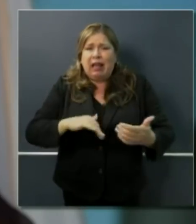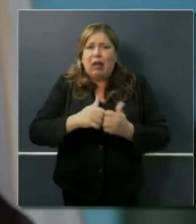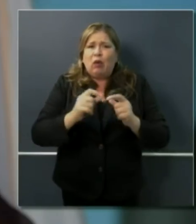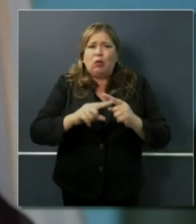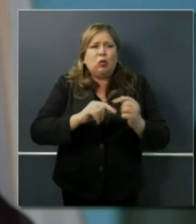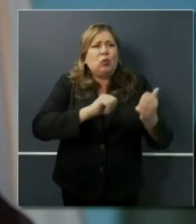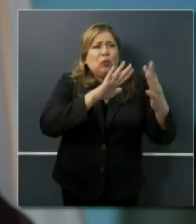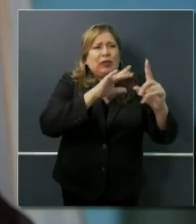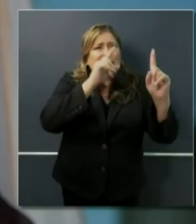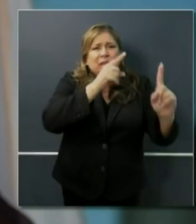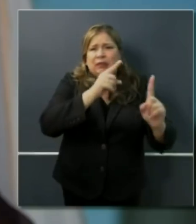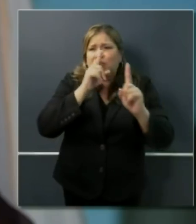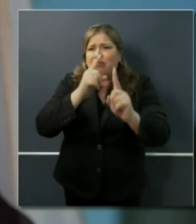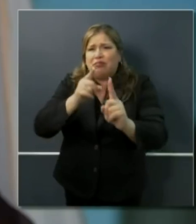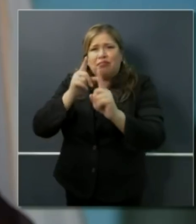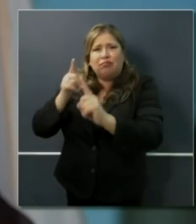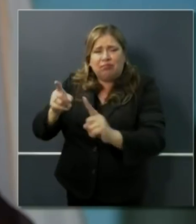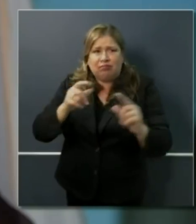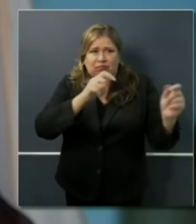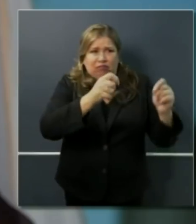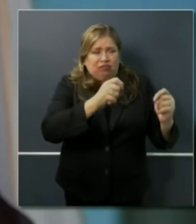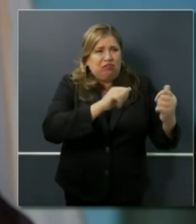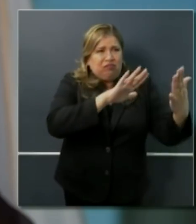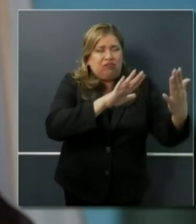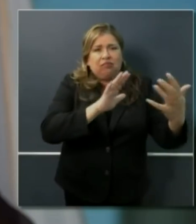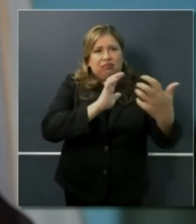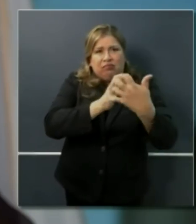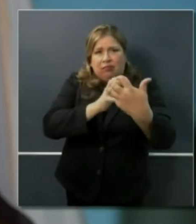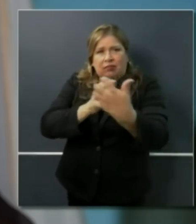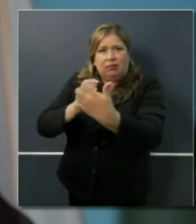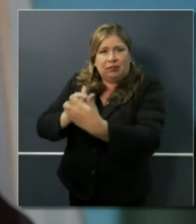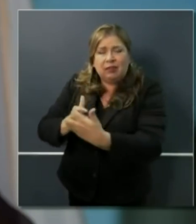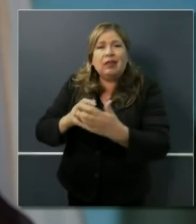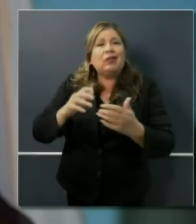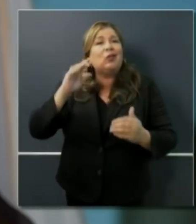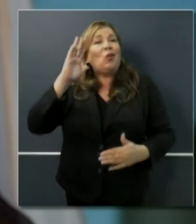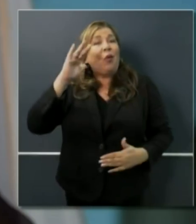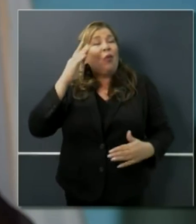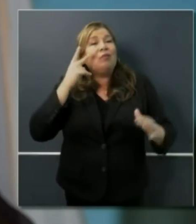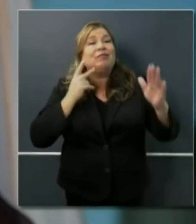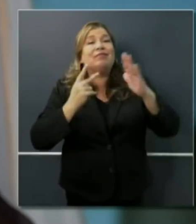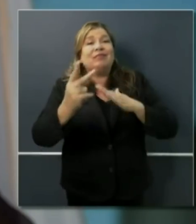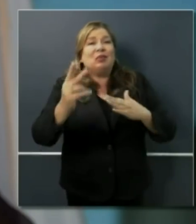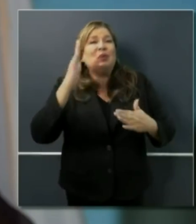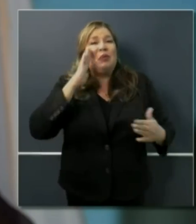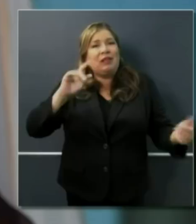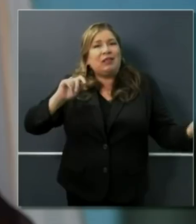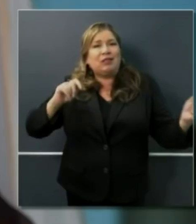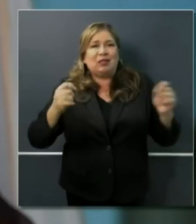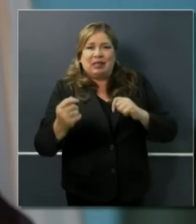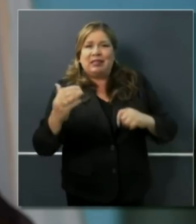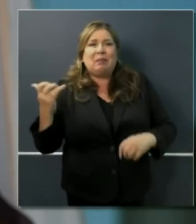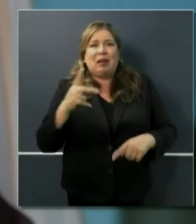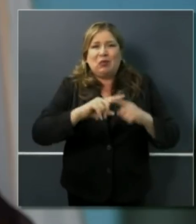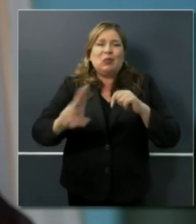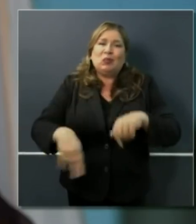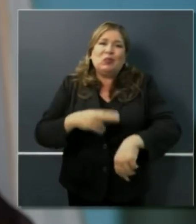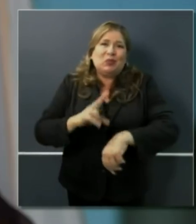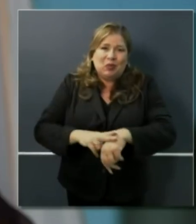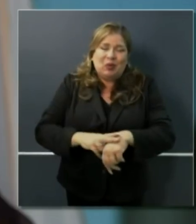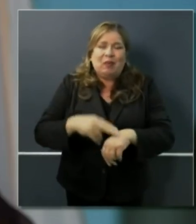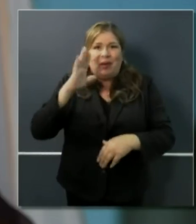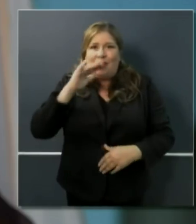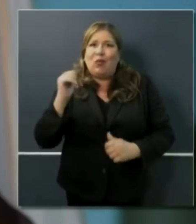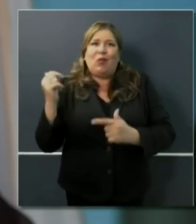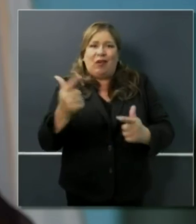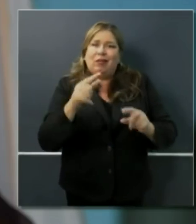California, and ultimately get us back to that sense of normalcy that I know everybody watching so desperately looks